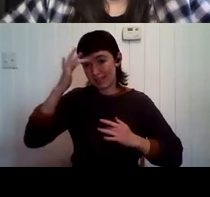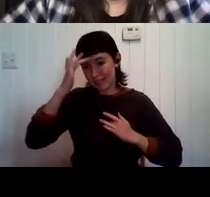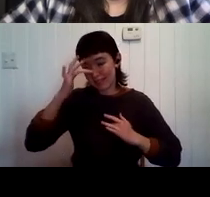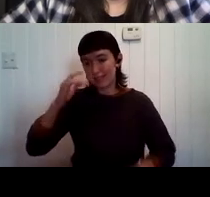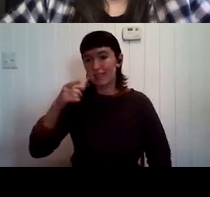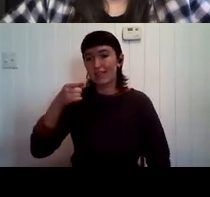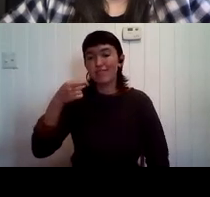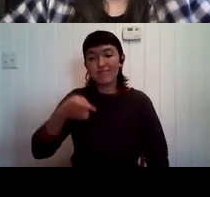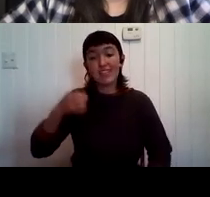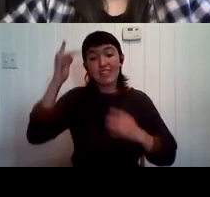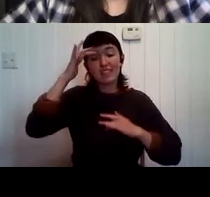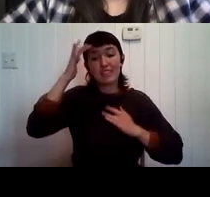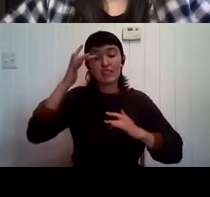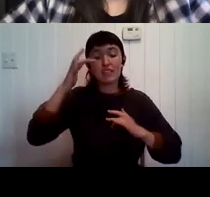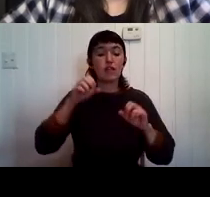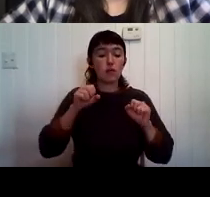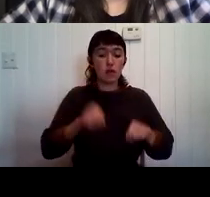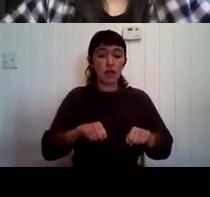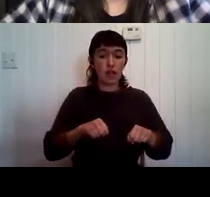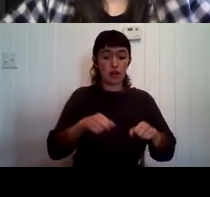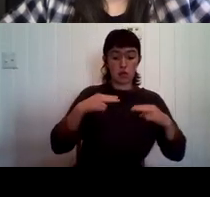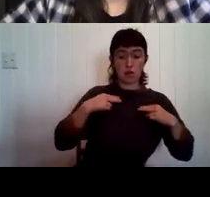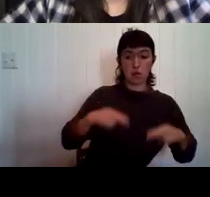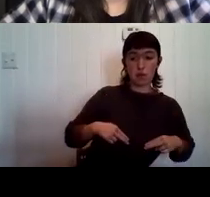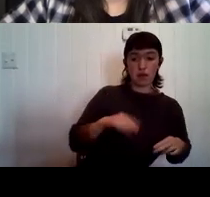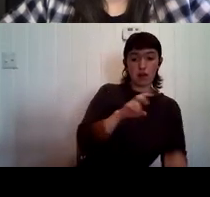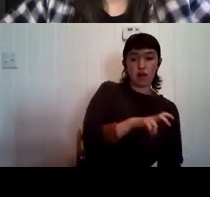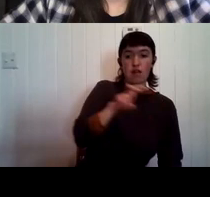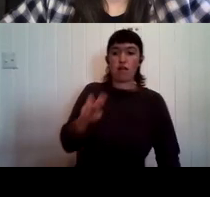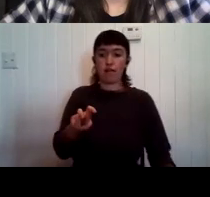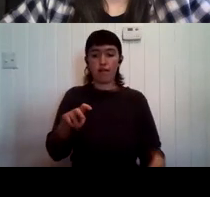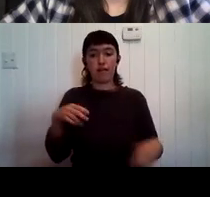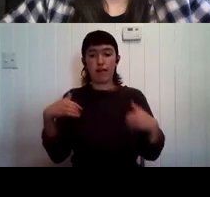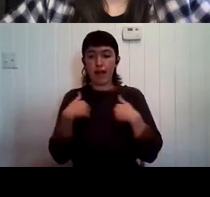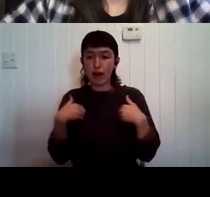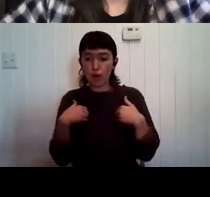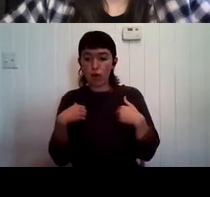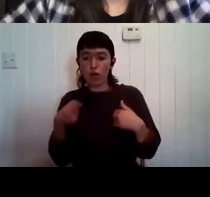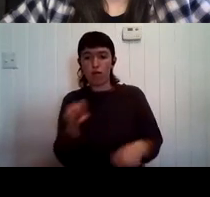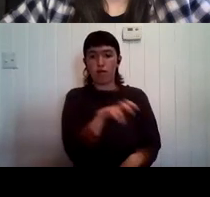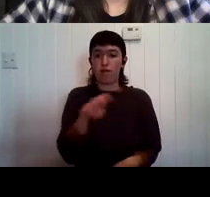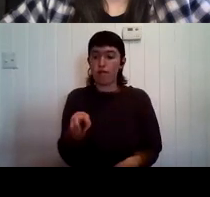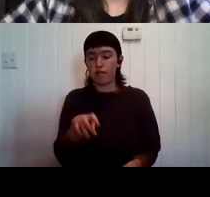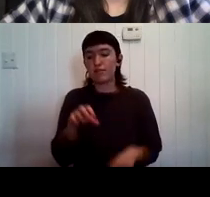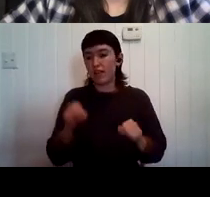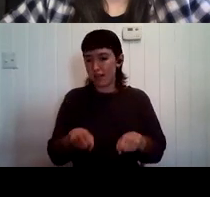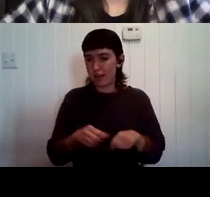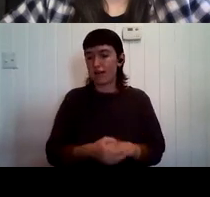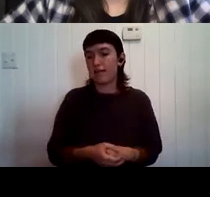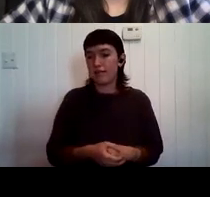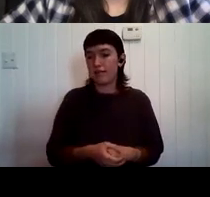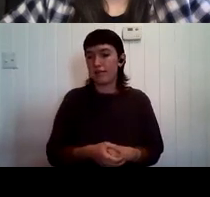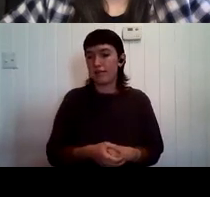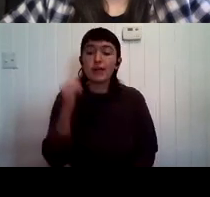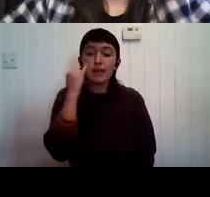is a germ that can jump between different species. Now, if there's more contact between